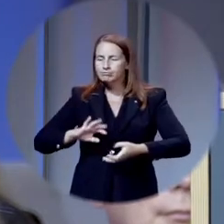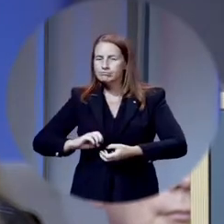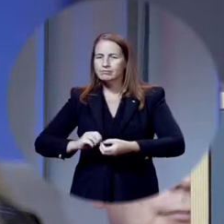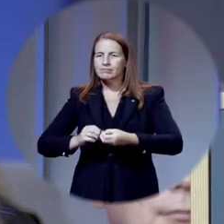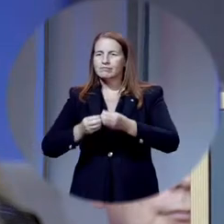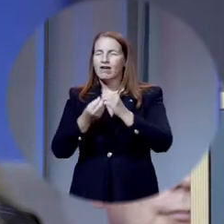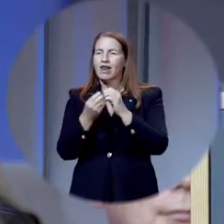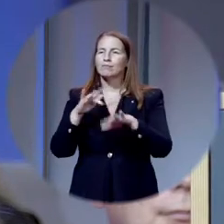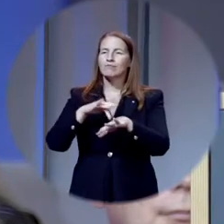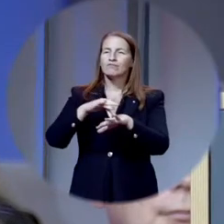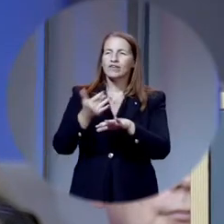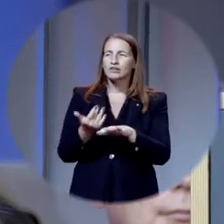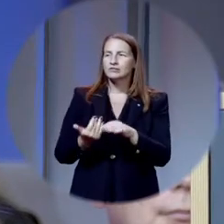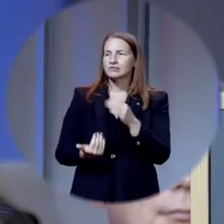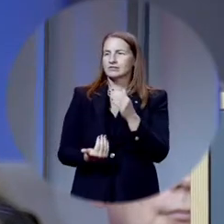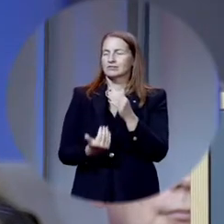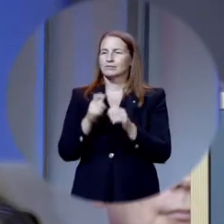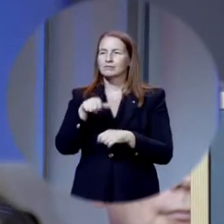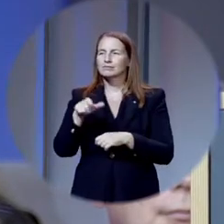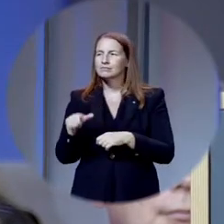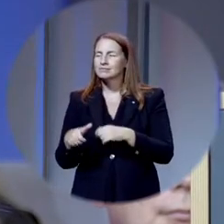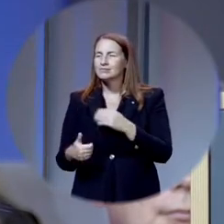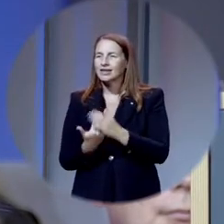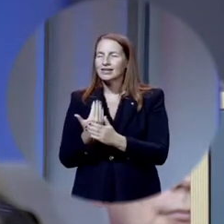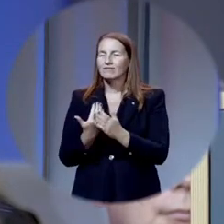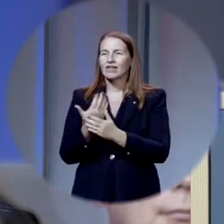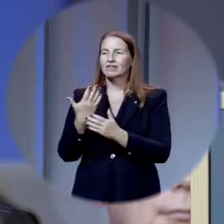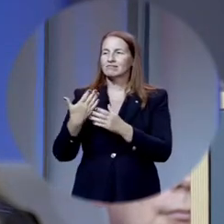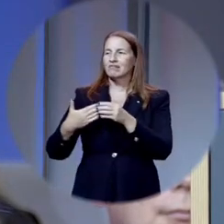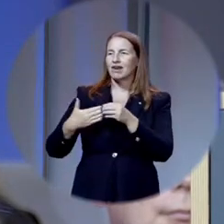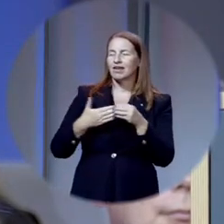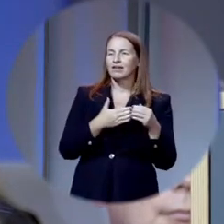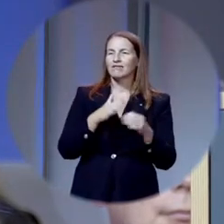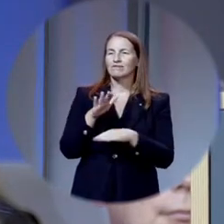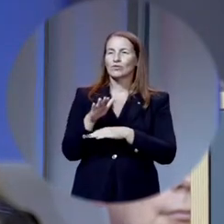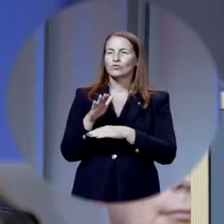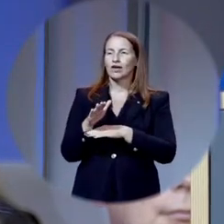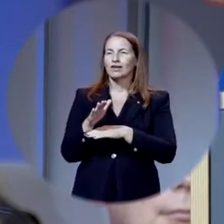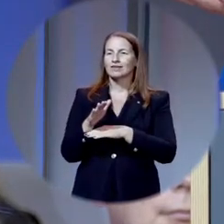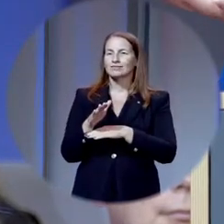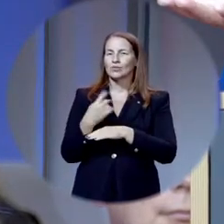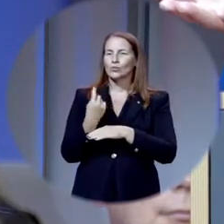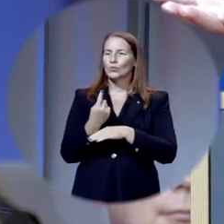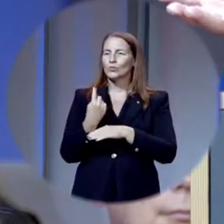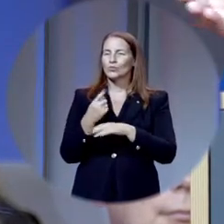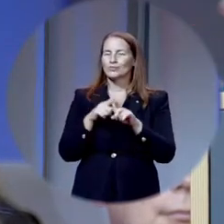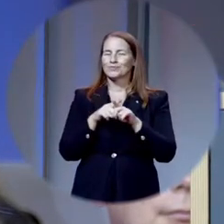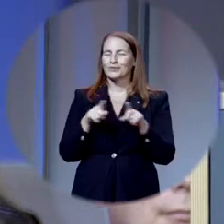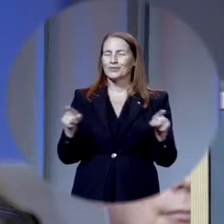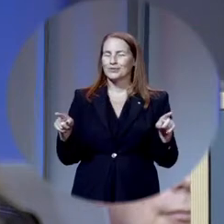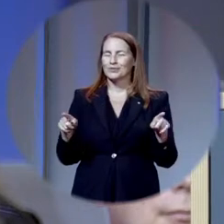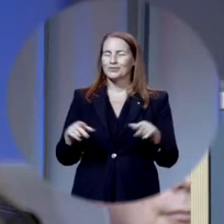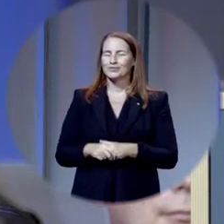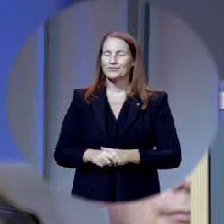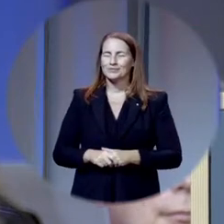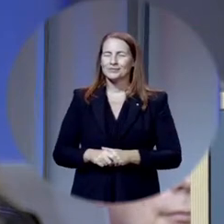the professionals, the innovators, the leaders of the future, that's all of you.